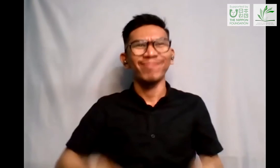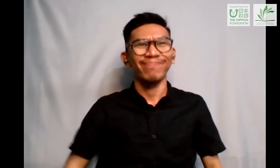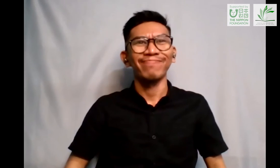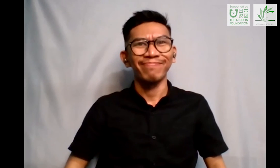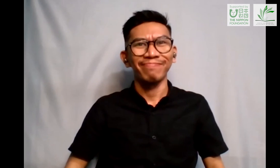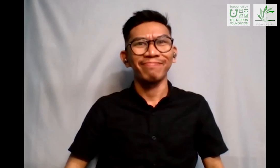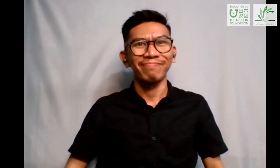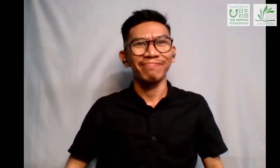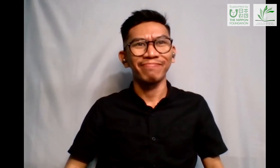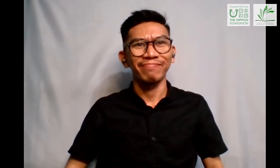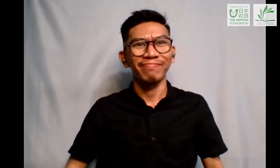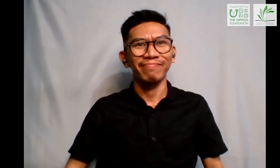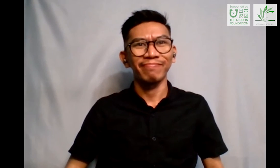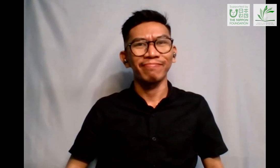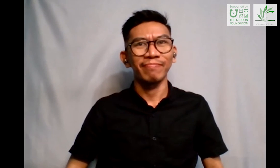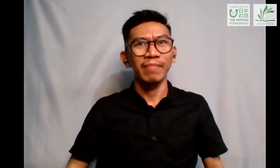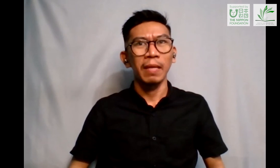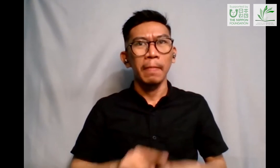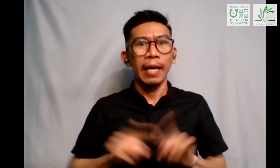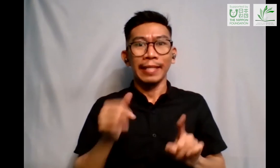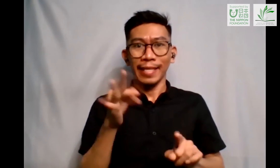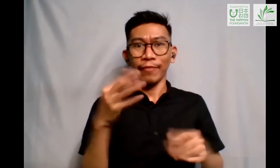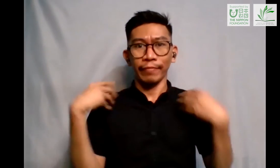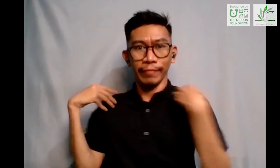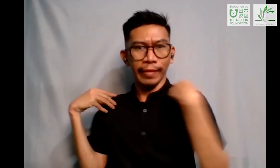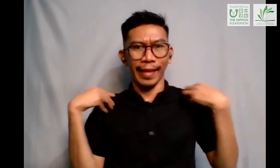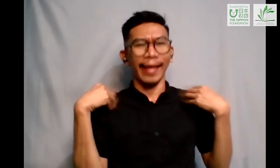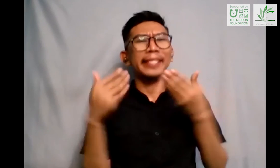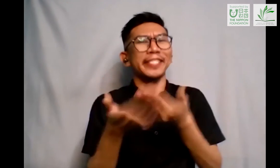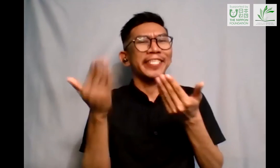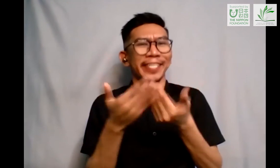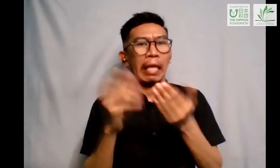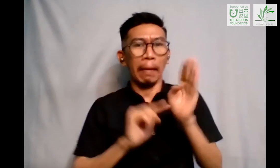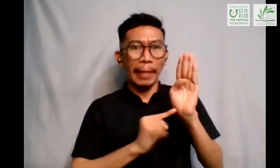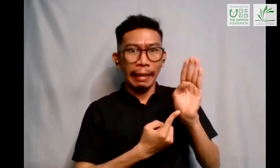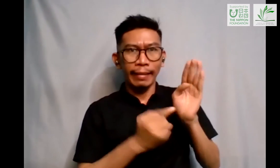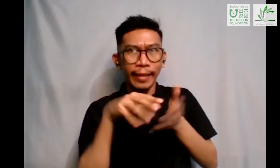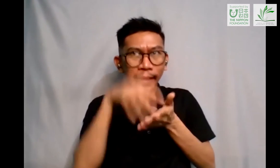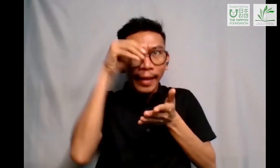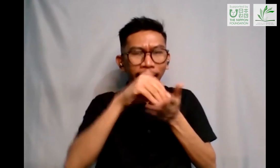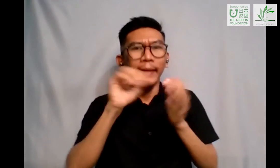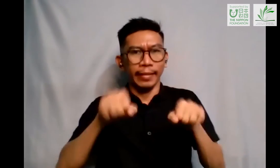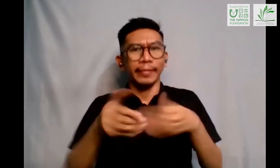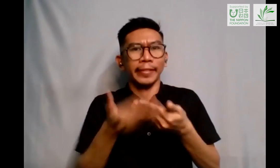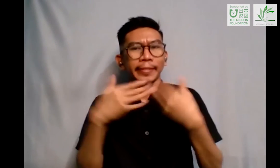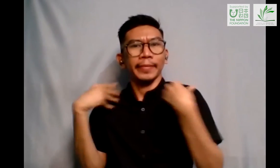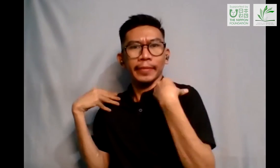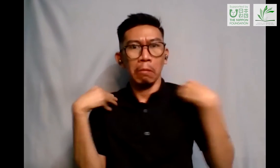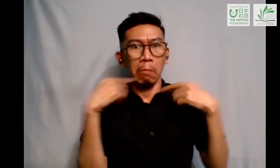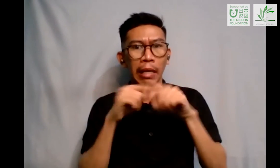But they won't find much of a problem with shifting shoulders. So you can try to teach the form